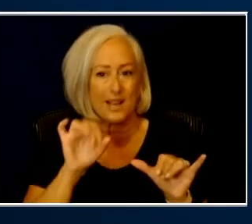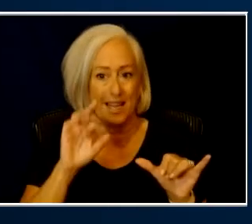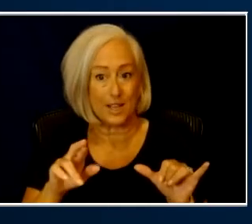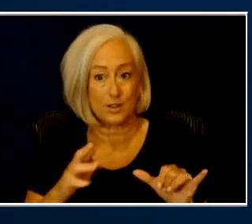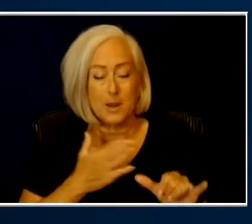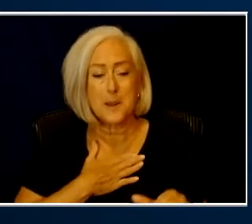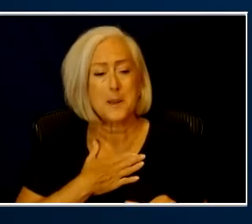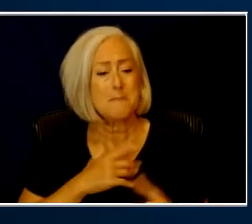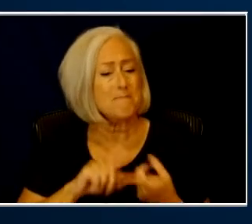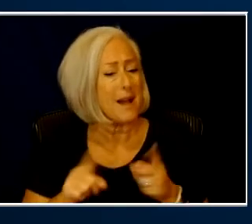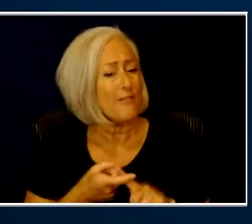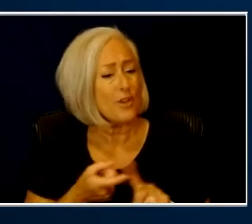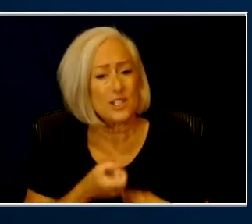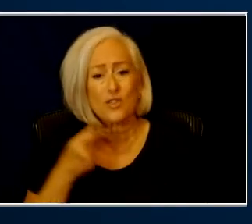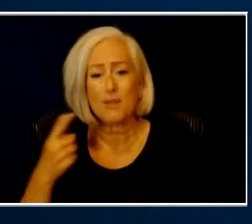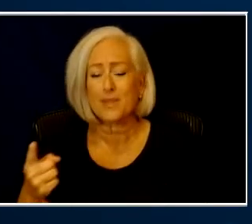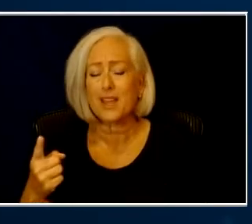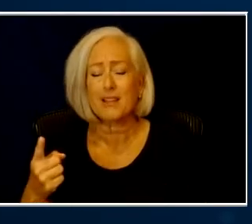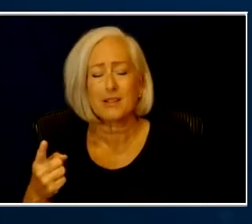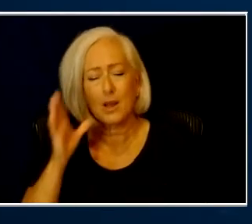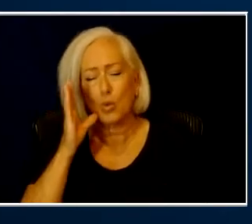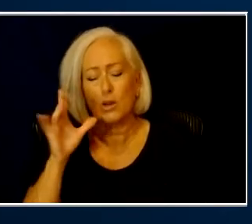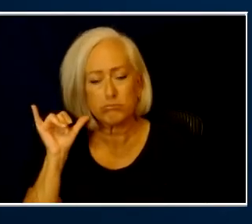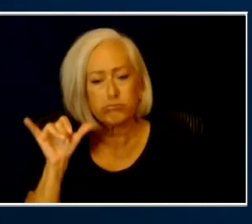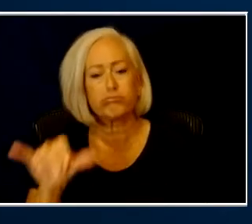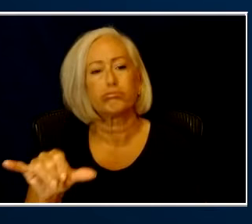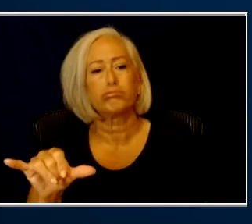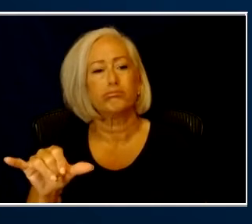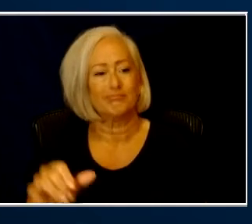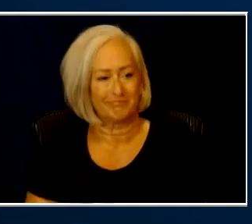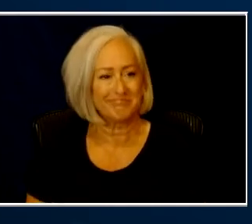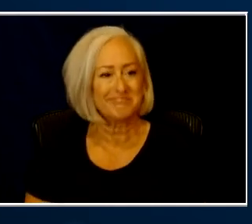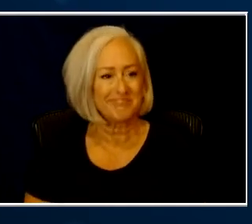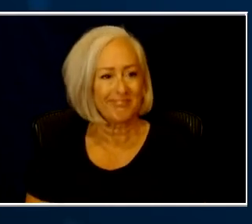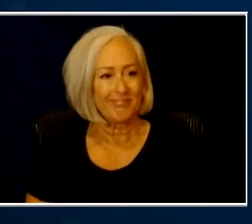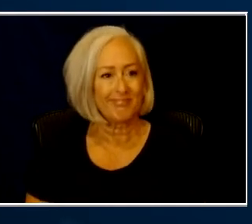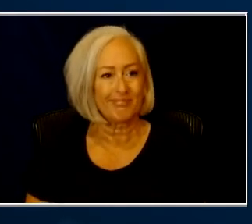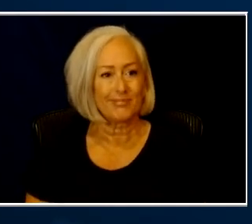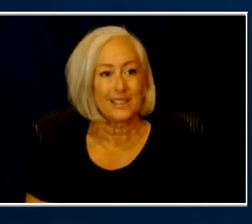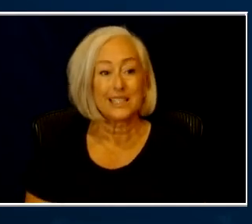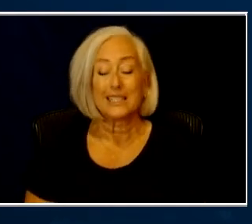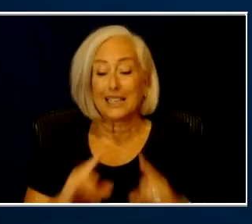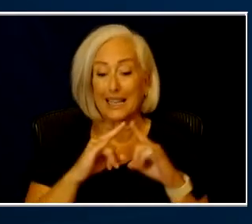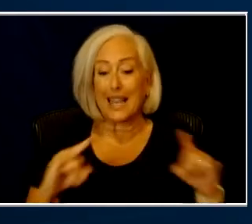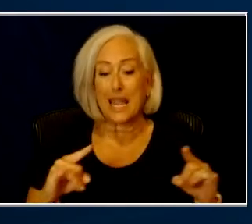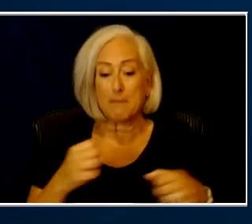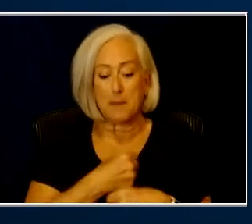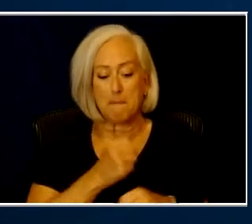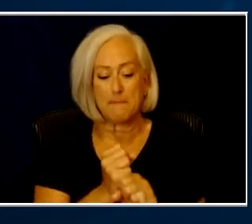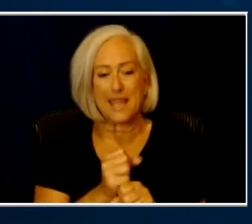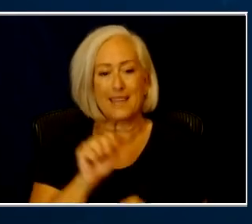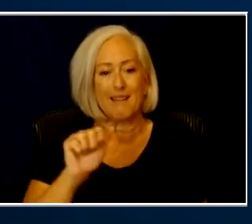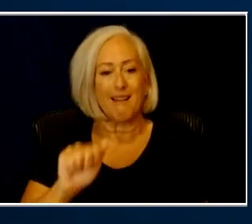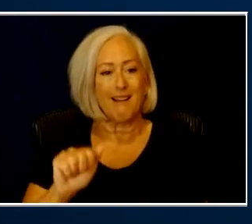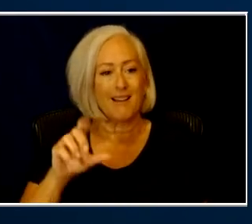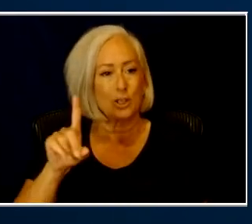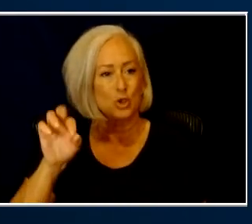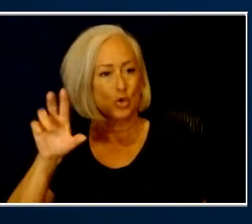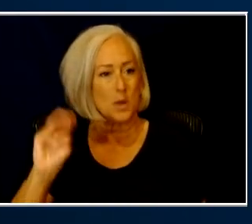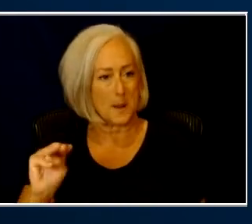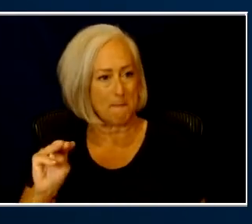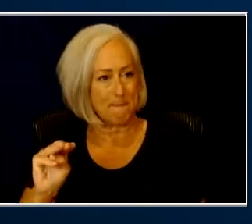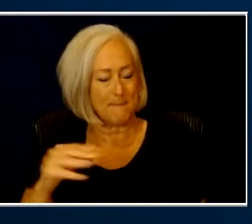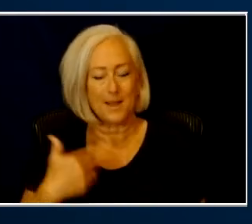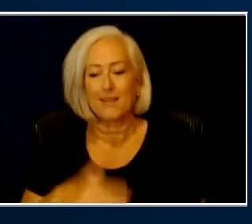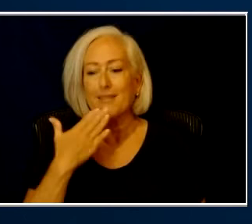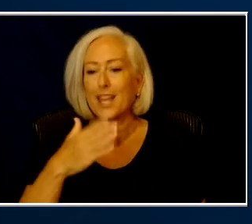made there are lifelong friendships. Camp Make a Dream. I had not heard of it either, so thank you for sharing that. I'm sure people appreciate